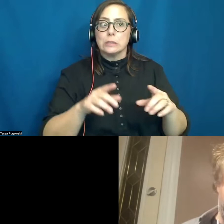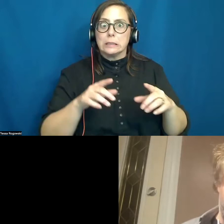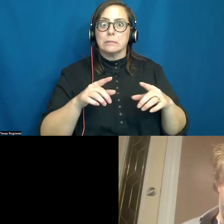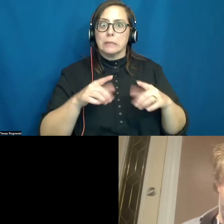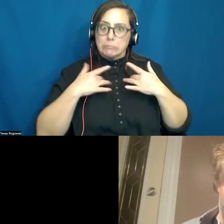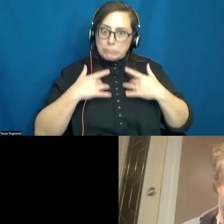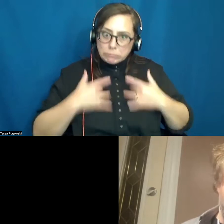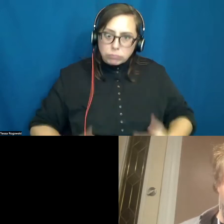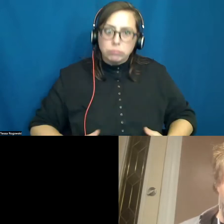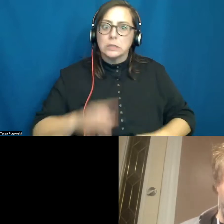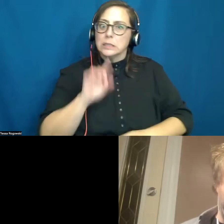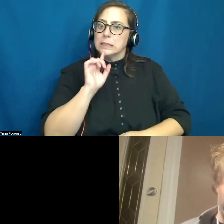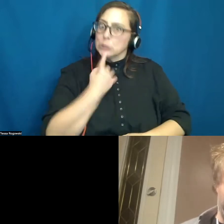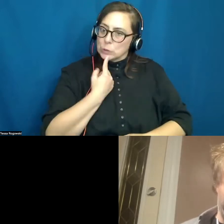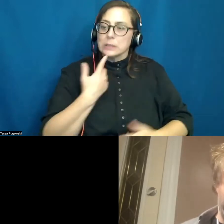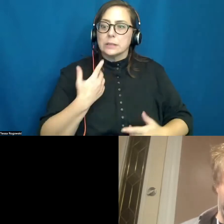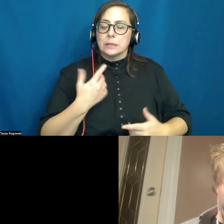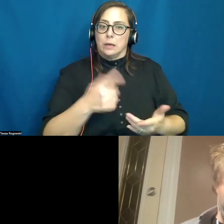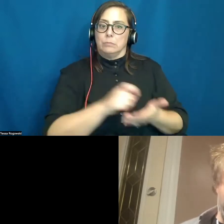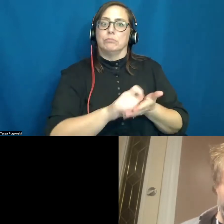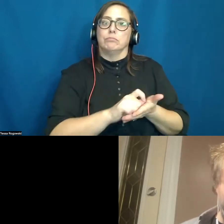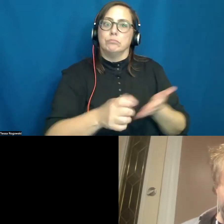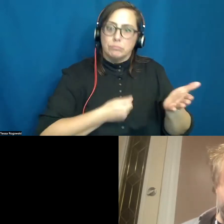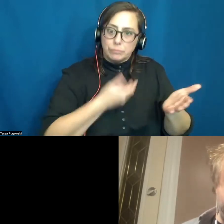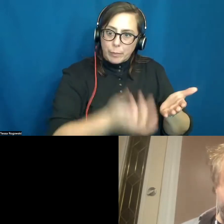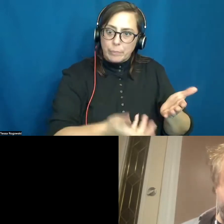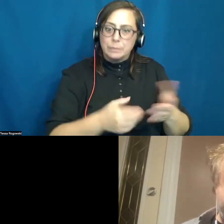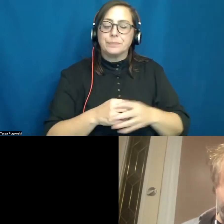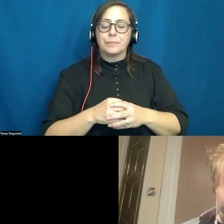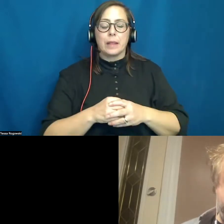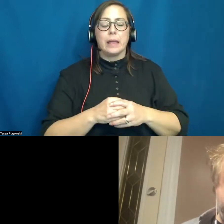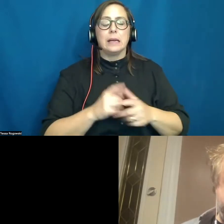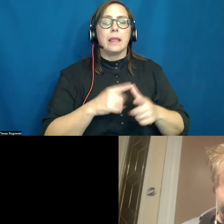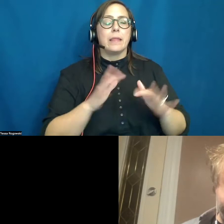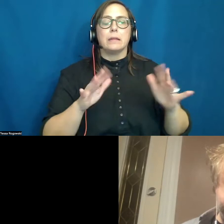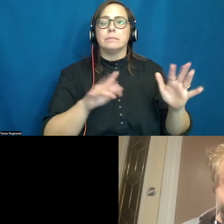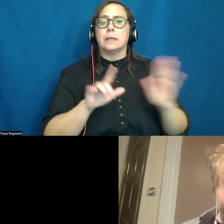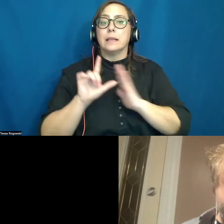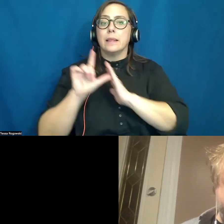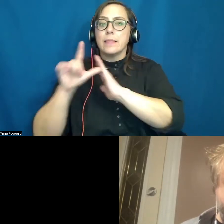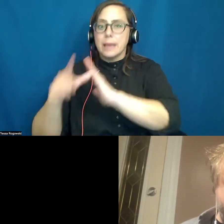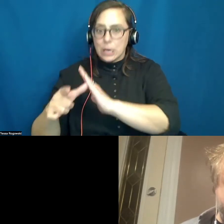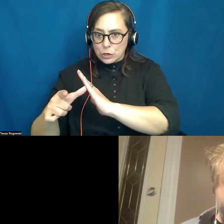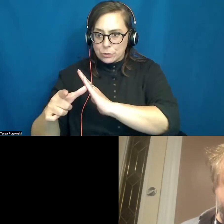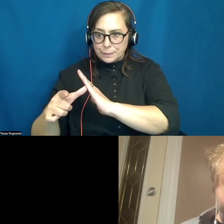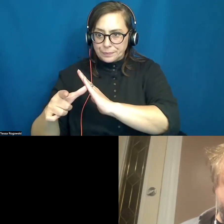severe depression. And later I would,